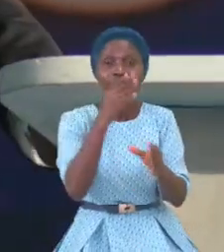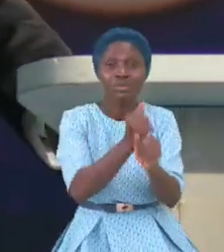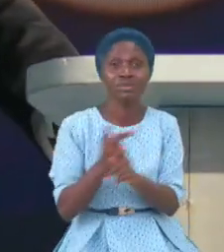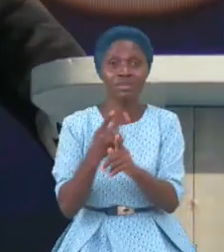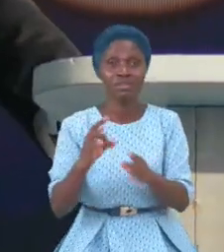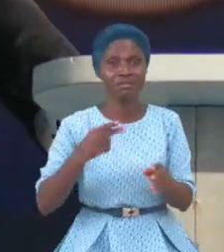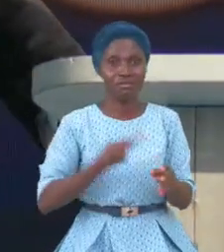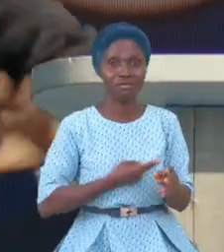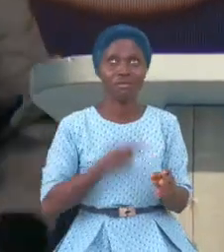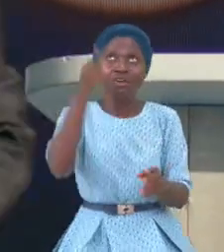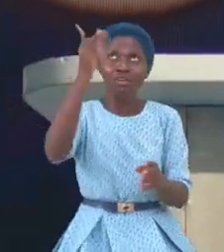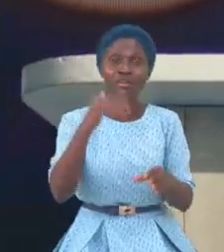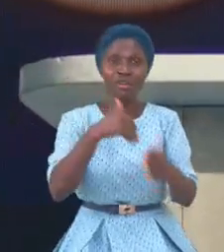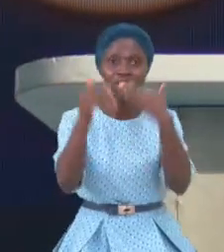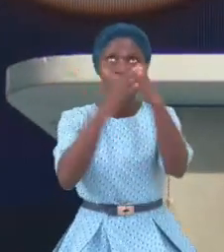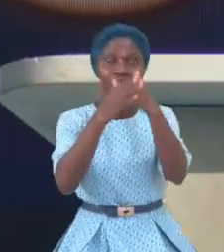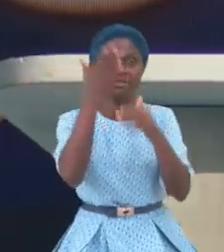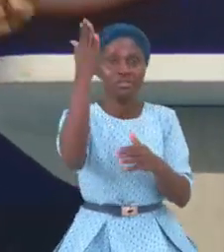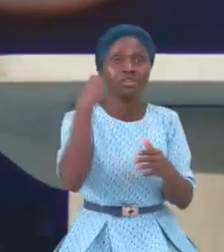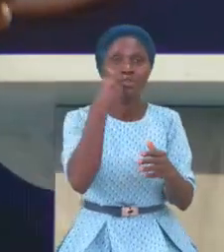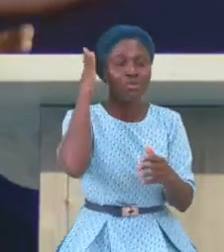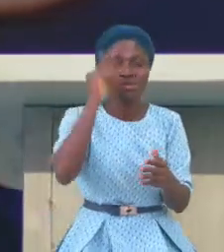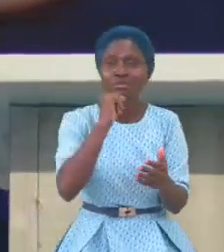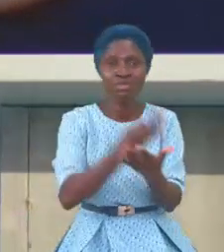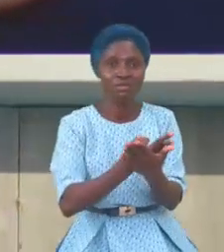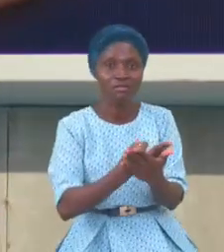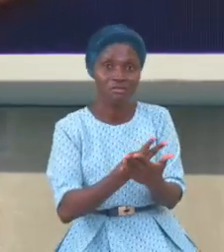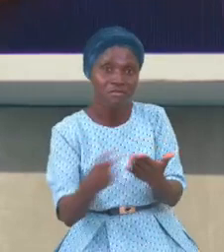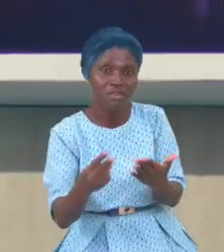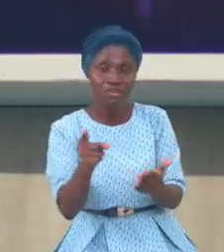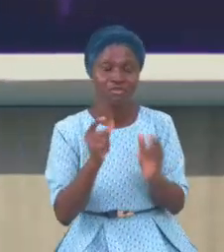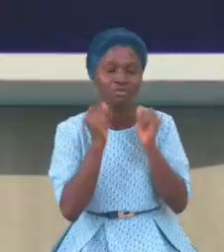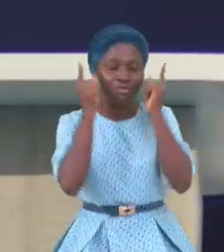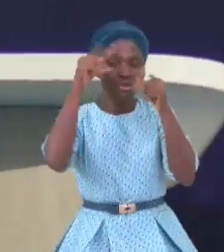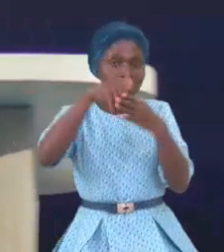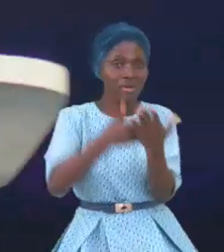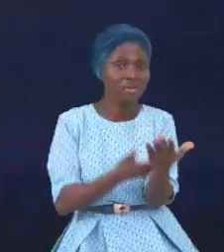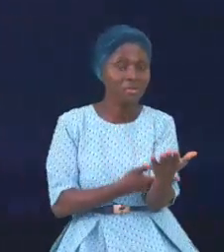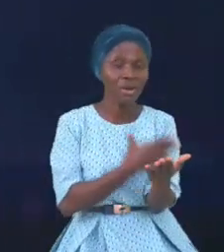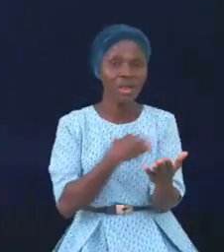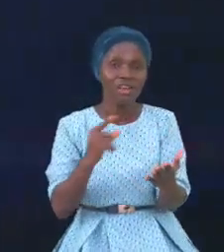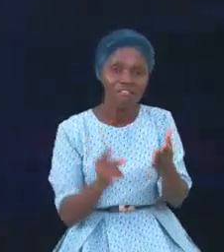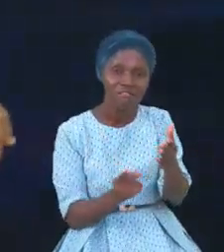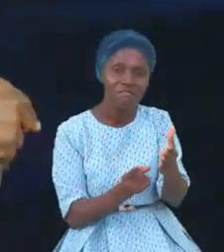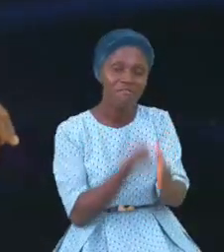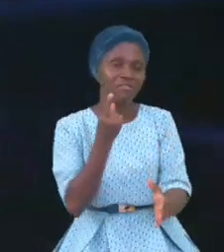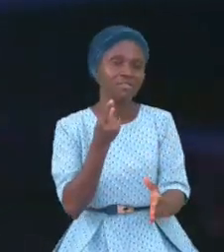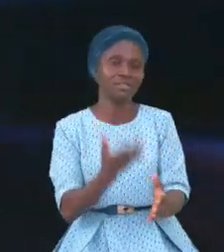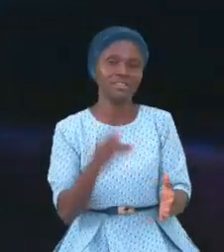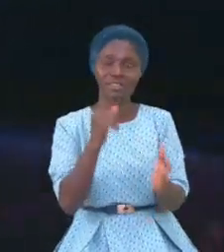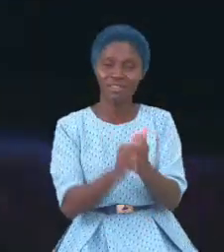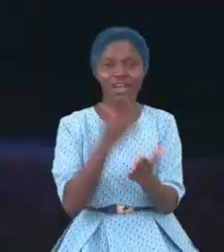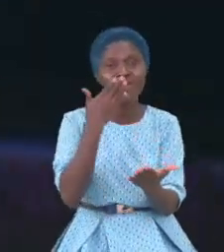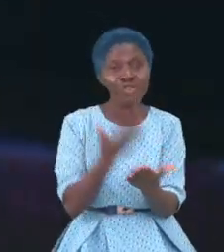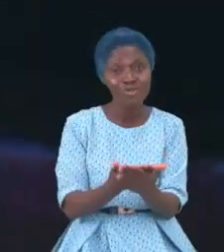who will not fail. You wake up in the morning and the first thing you meet, you're saying, good morning, sir, fear not.